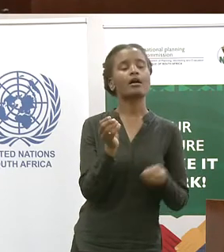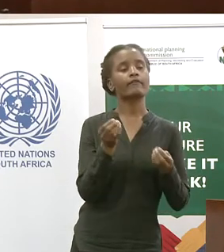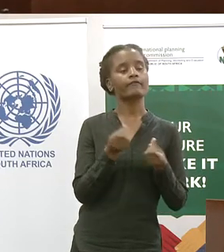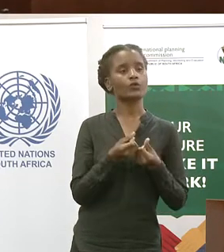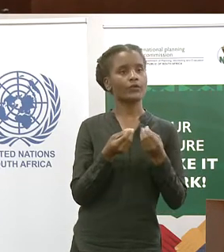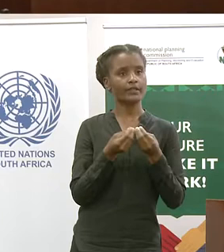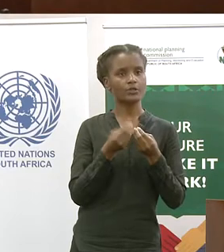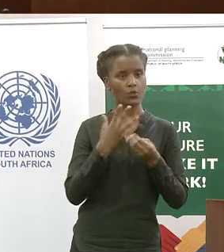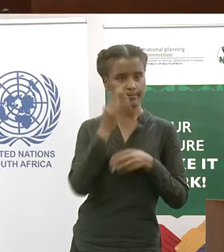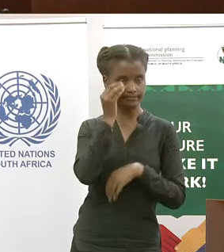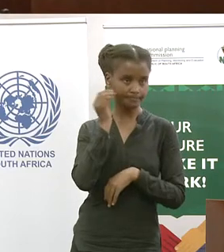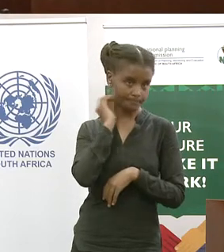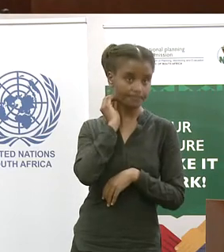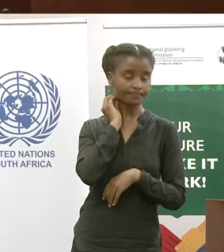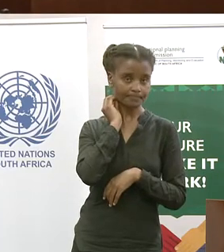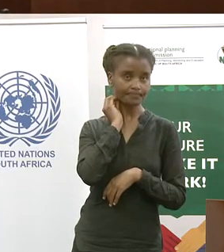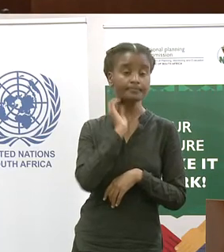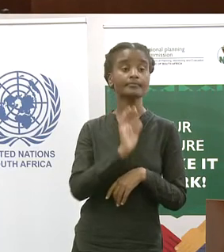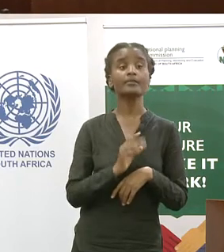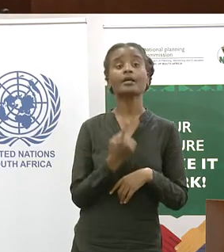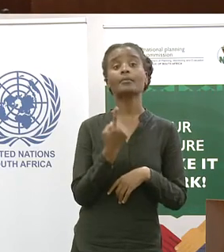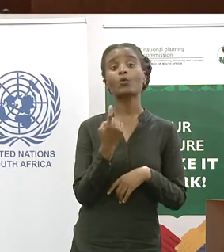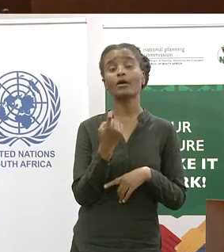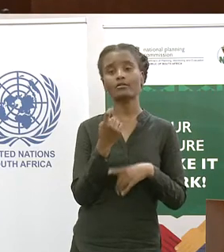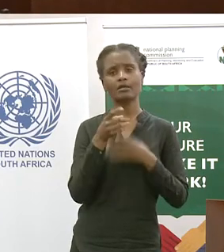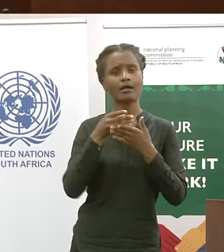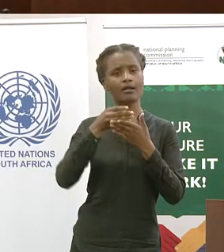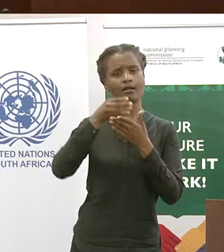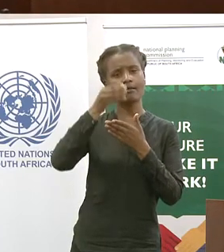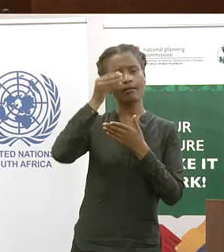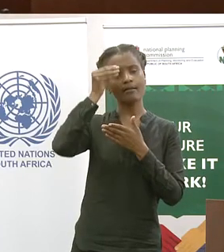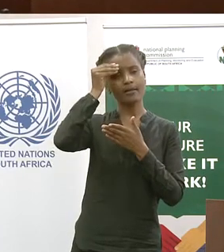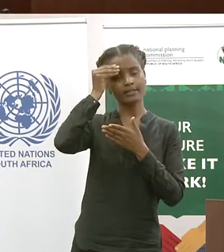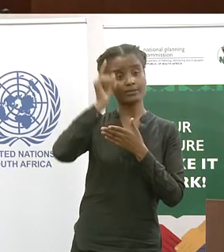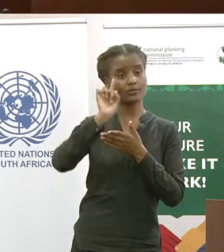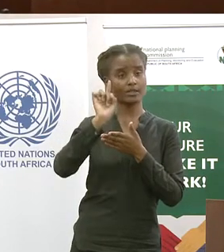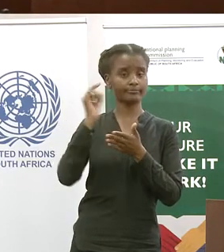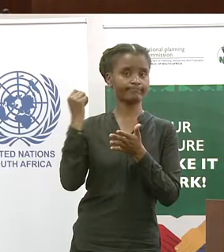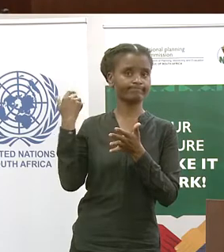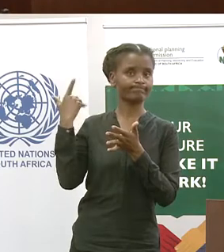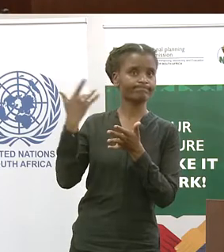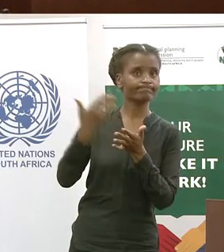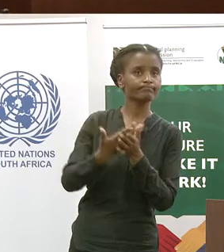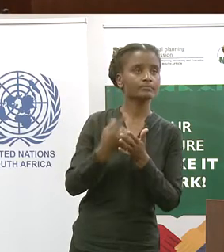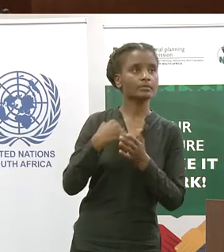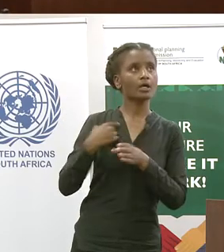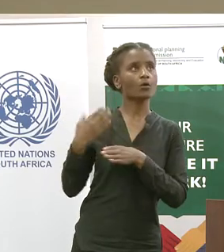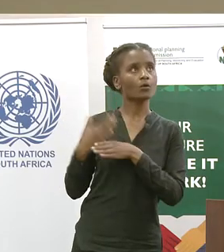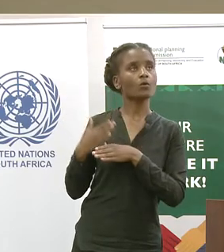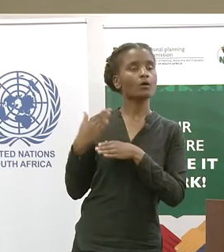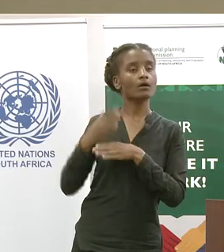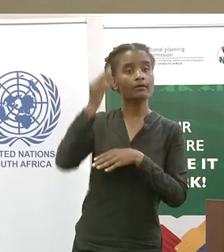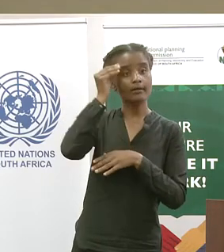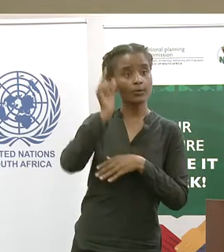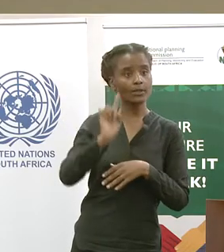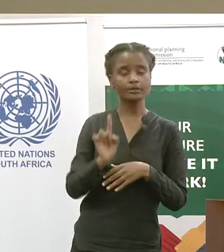take home. One of the lessons that I've learned in the time of doing work, it's that it's very